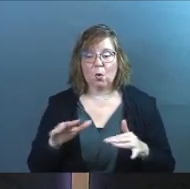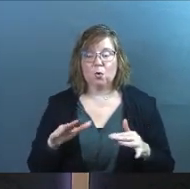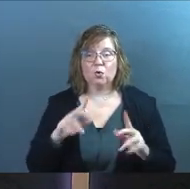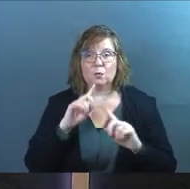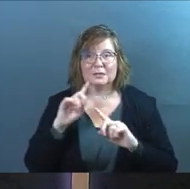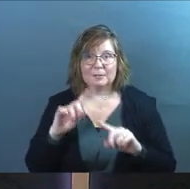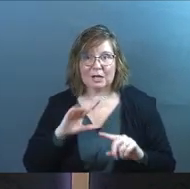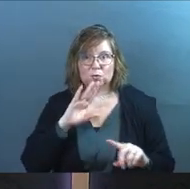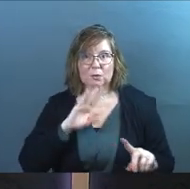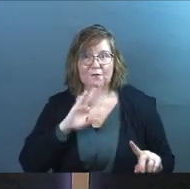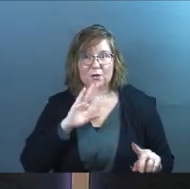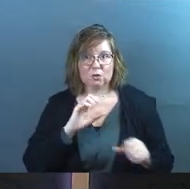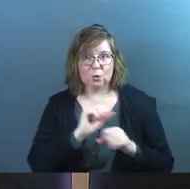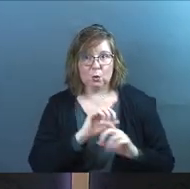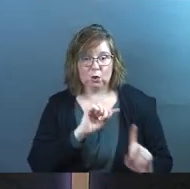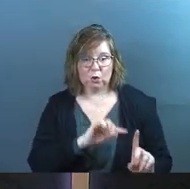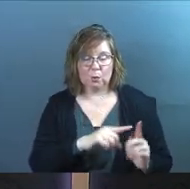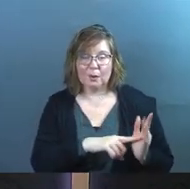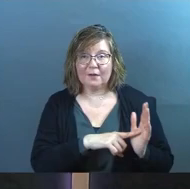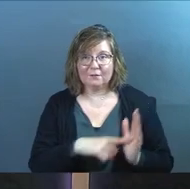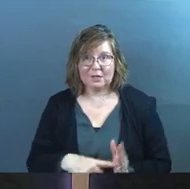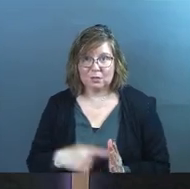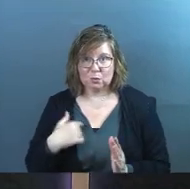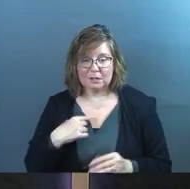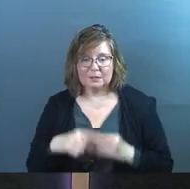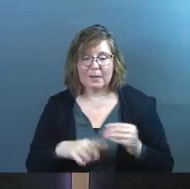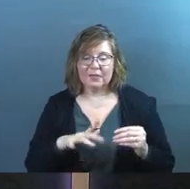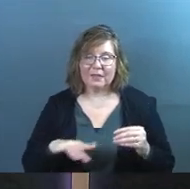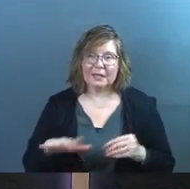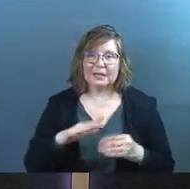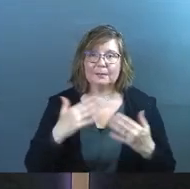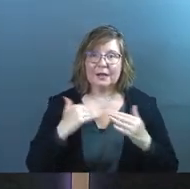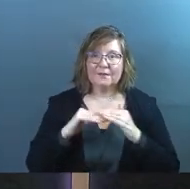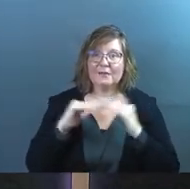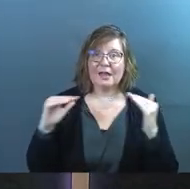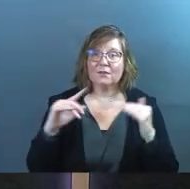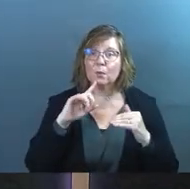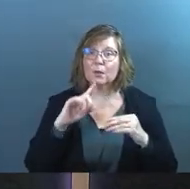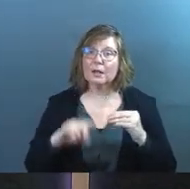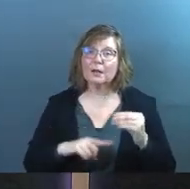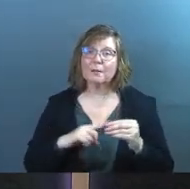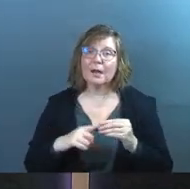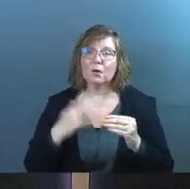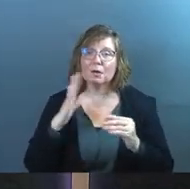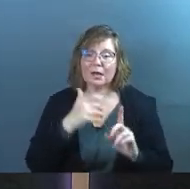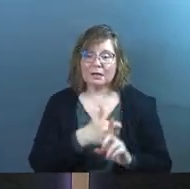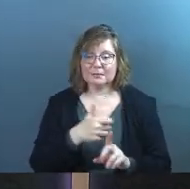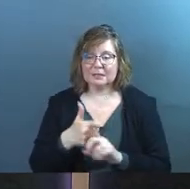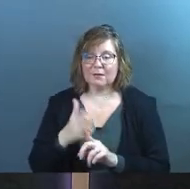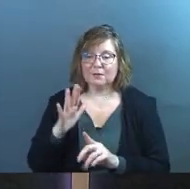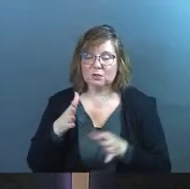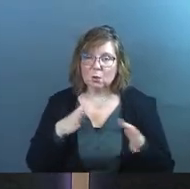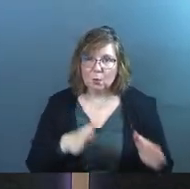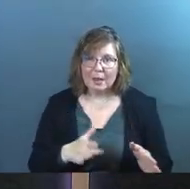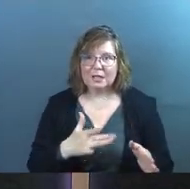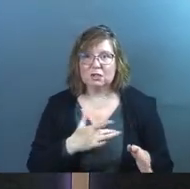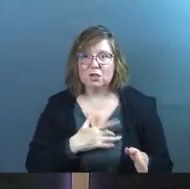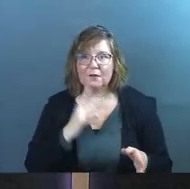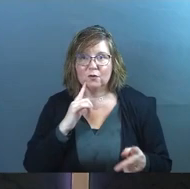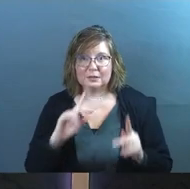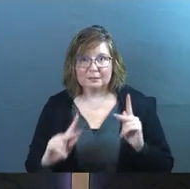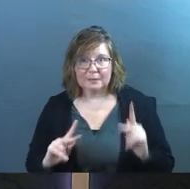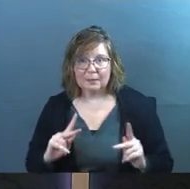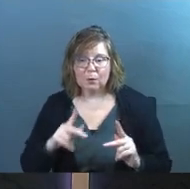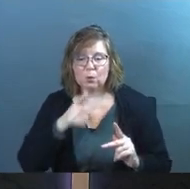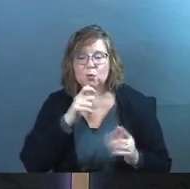to the frustrated workers, what it reveals to us about the kingdom of heaven, really about God himself, about his way, his heart for his